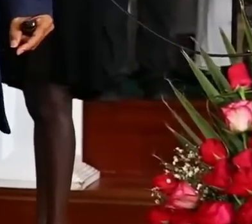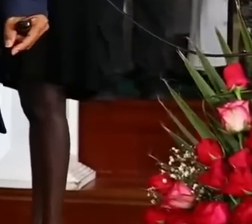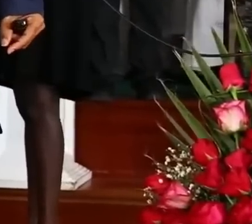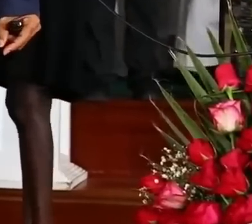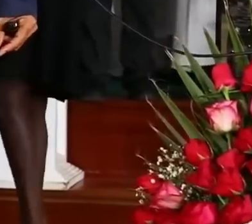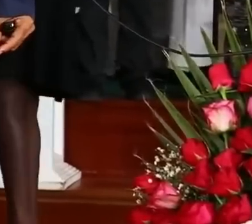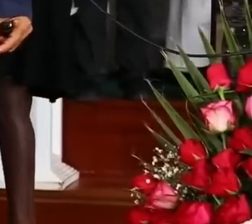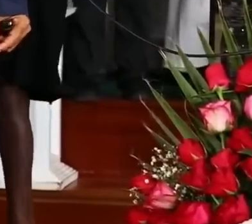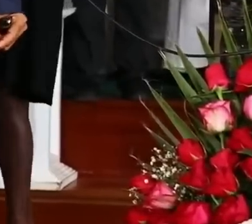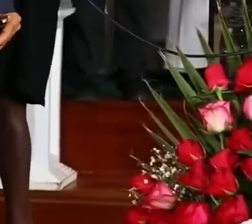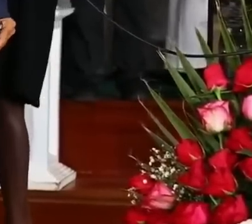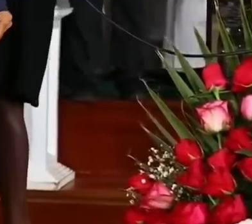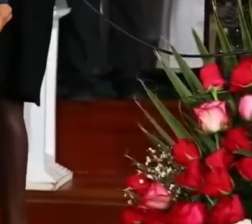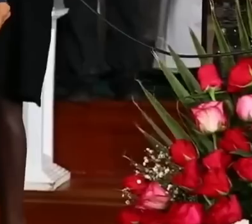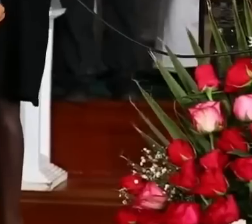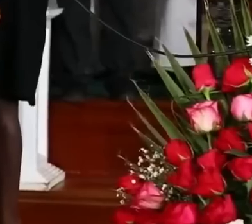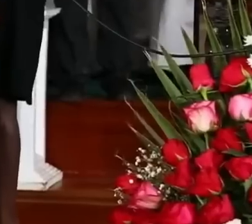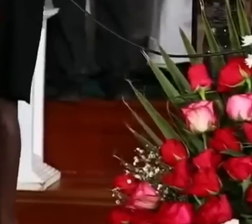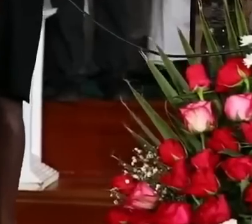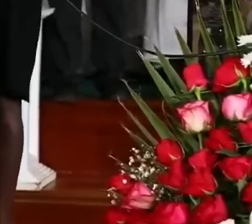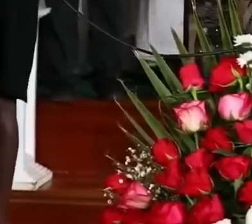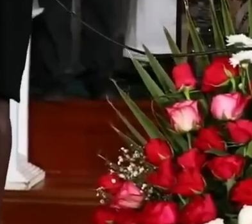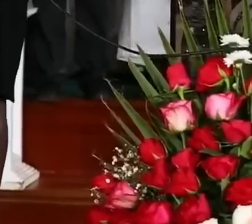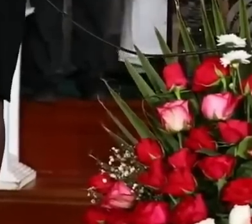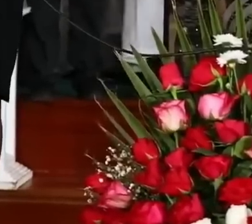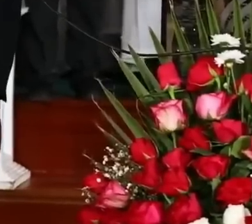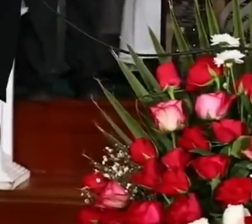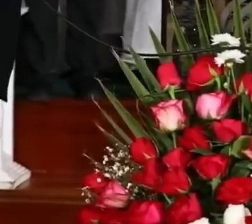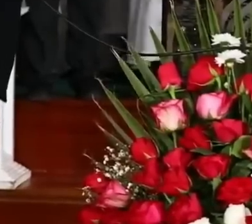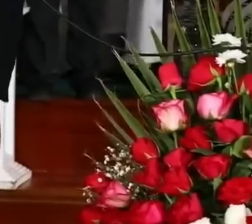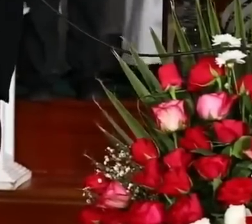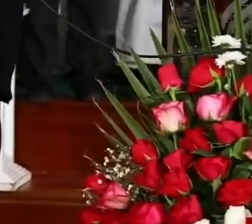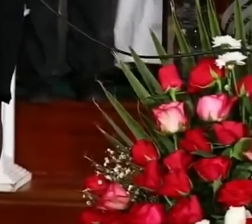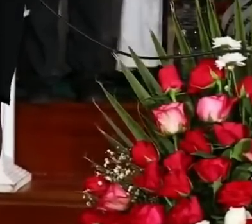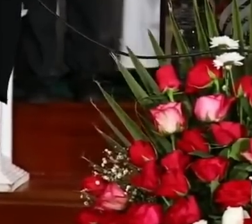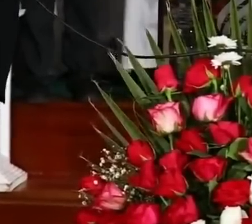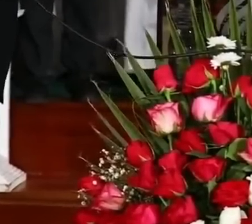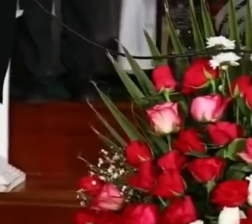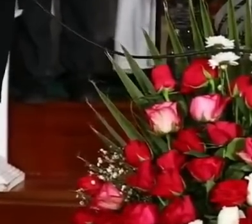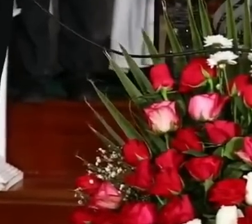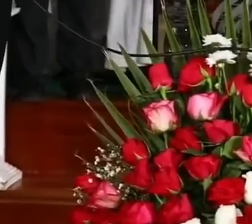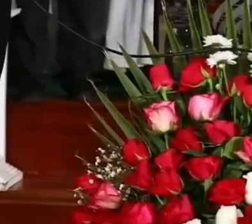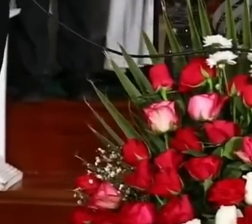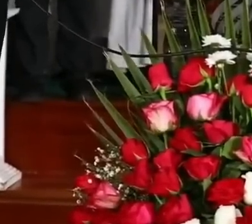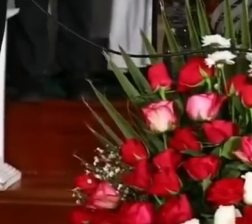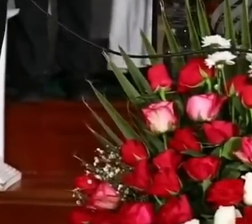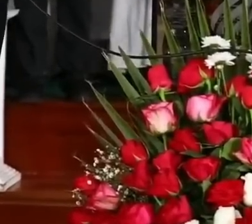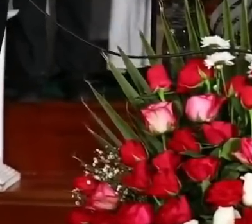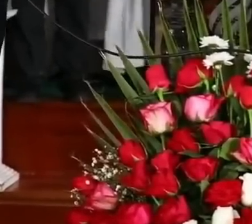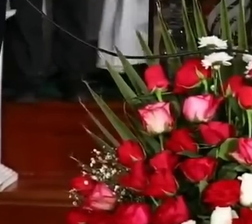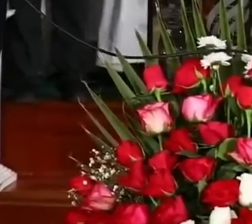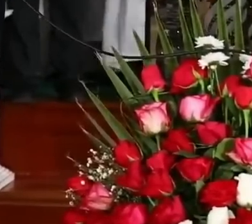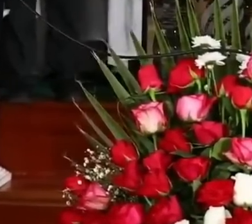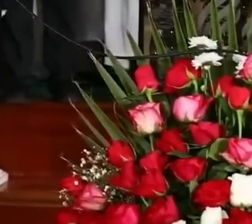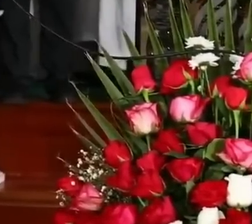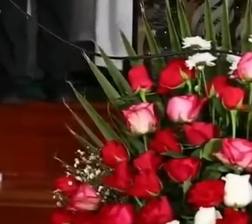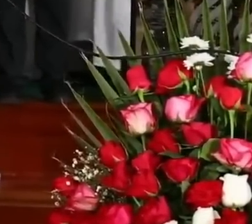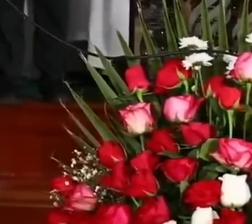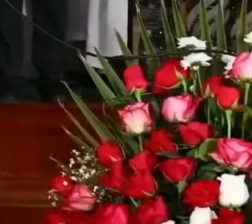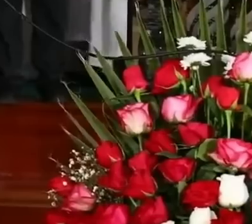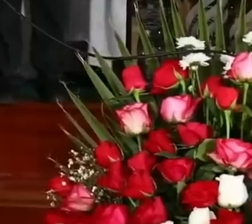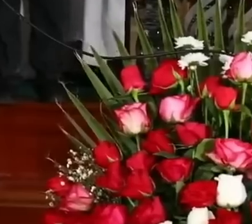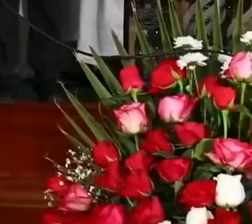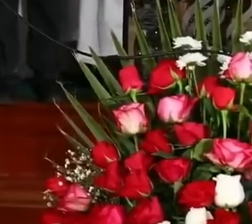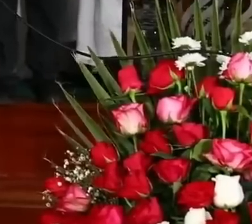you sit in church today or on the balcony down the back, in the tent, wherever you are, and those of you watching on the internet, if today